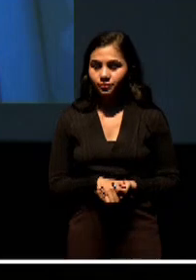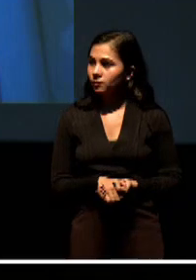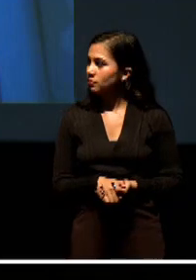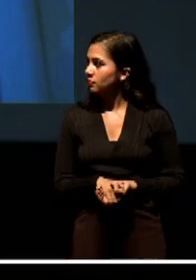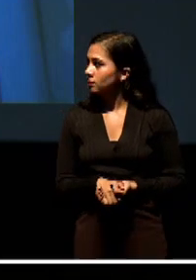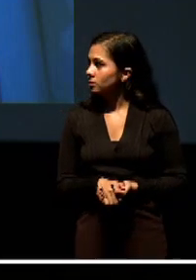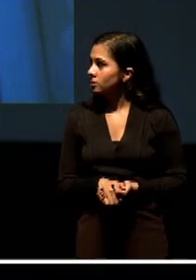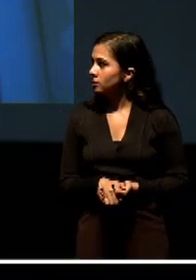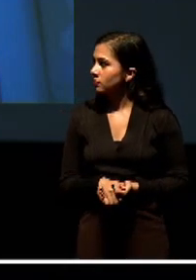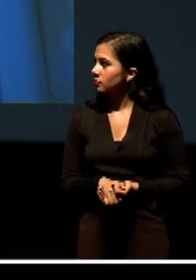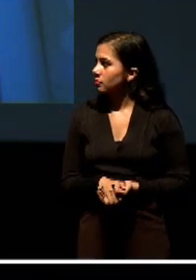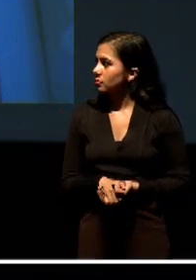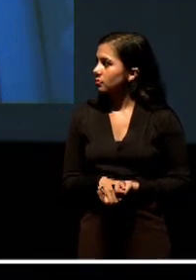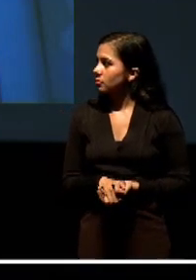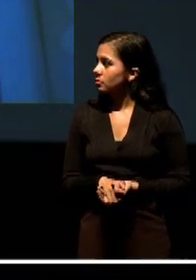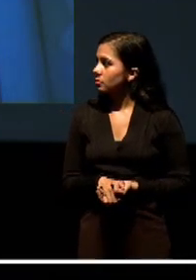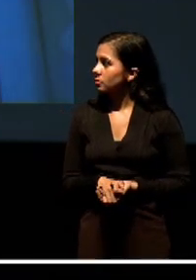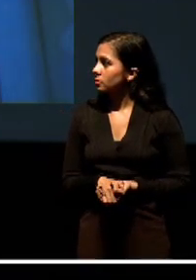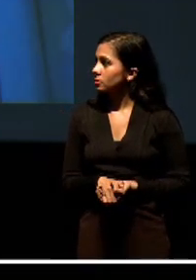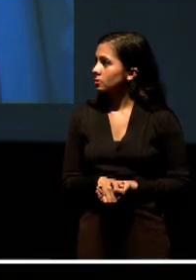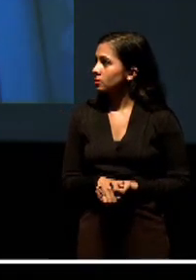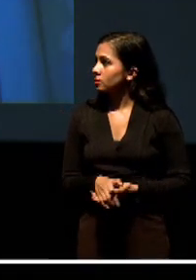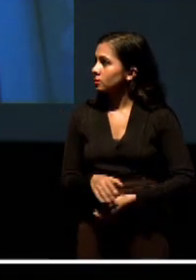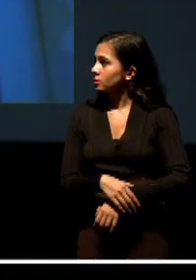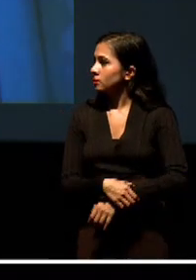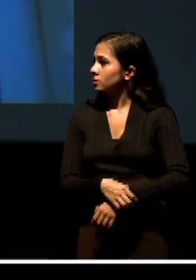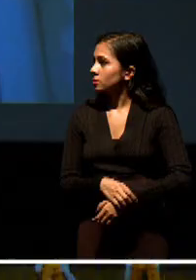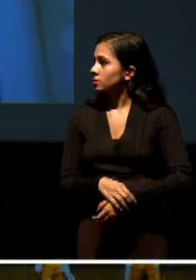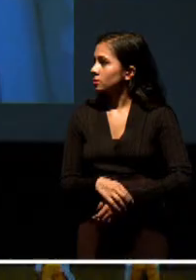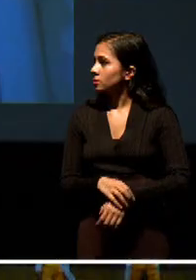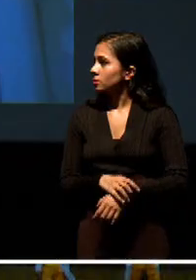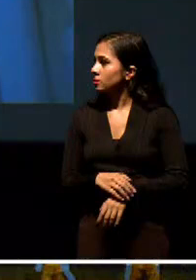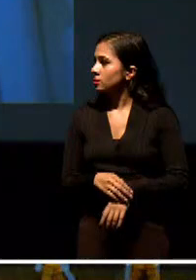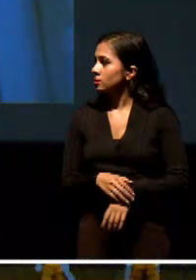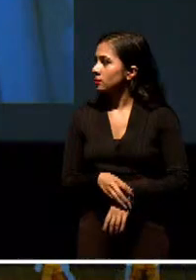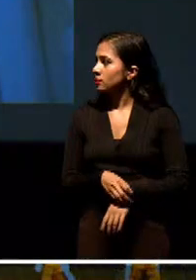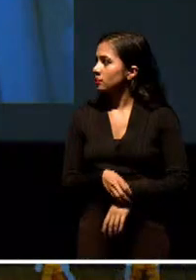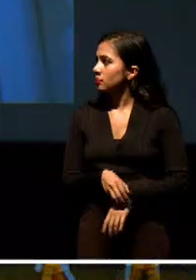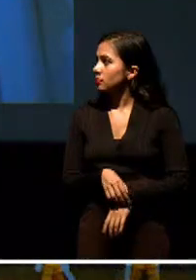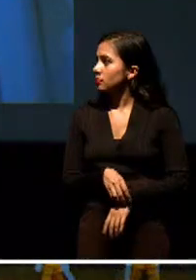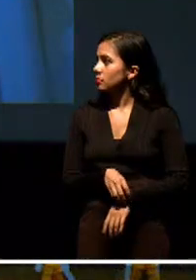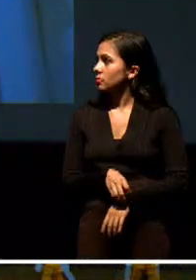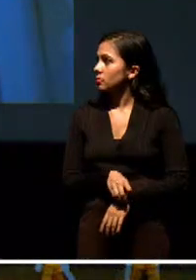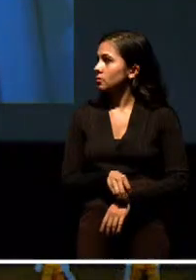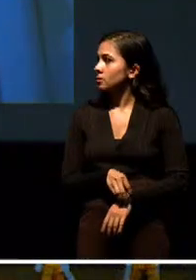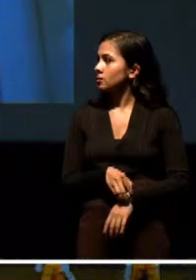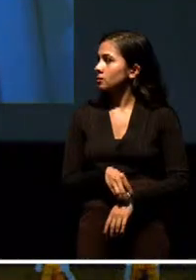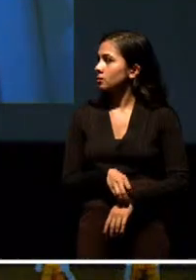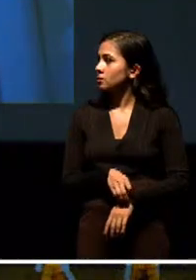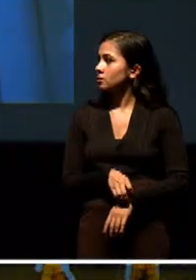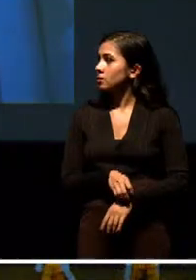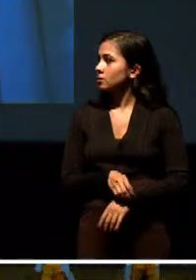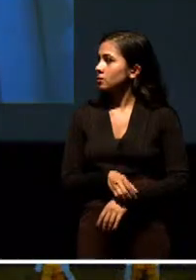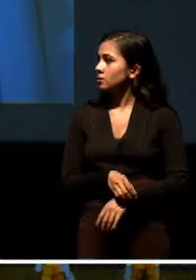awesome setup today, isn't it? I mean, two people are online, two are offline. People are connecting from Ahmedabad. Translation is happening right on